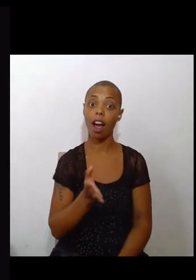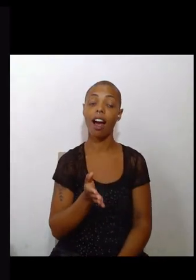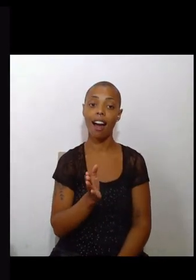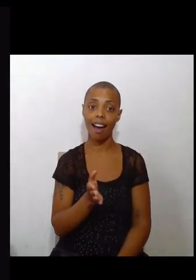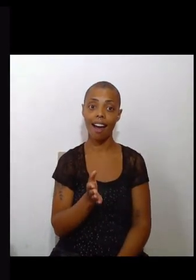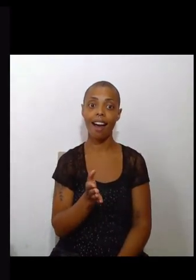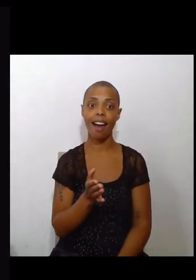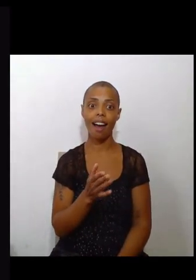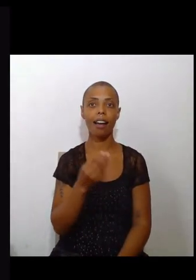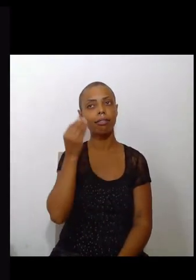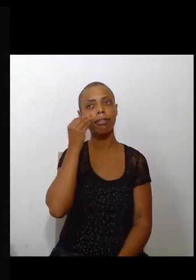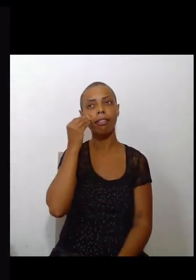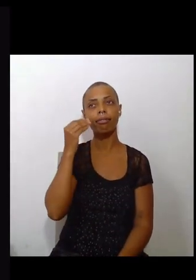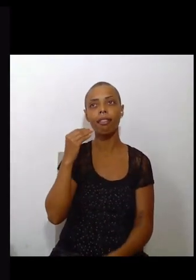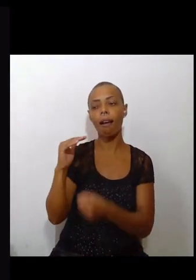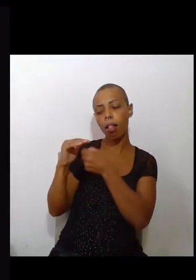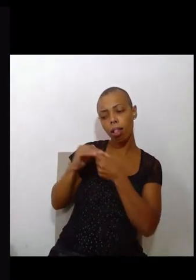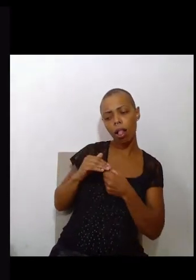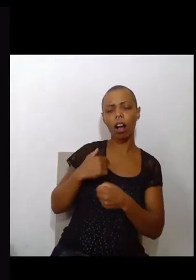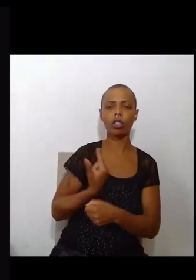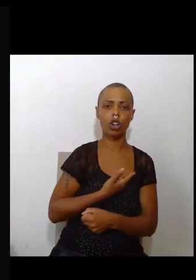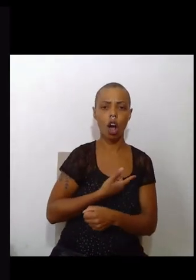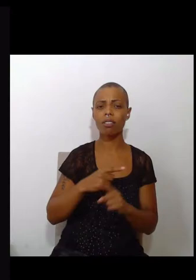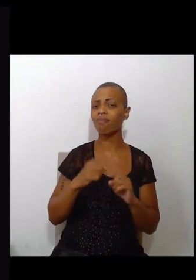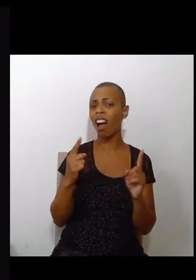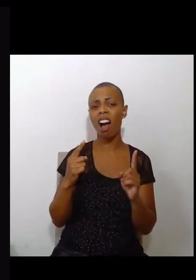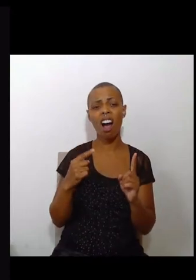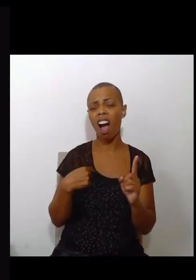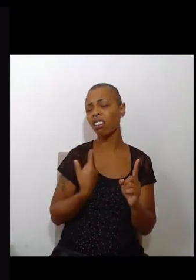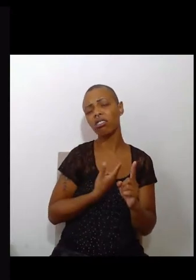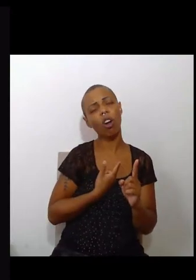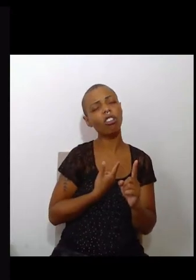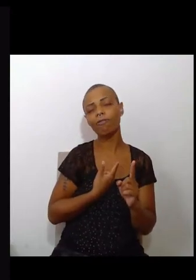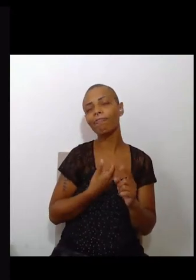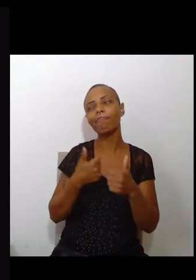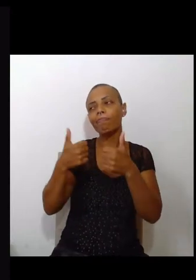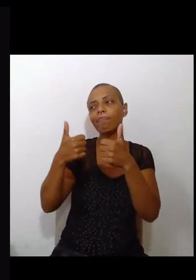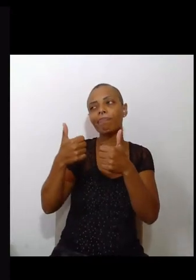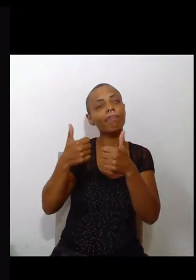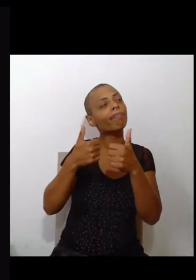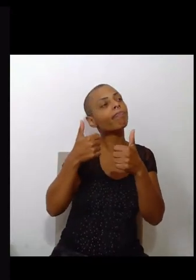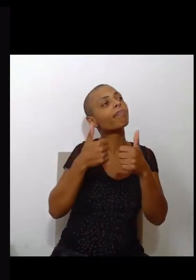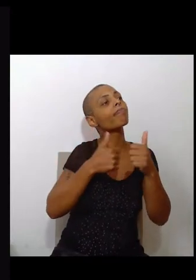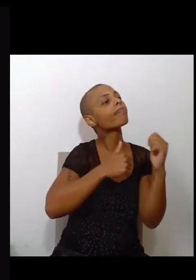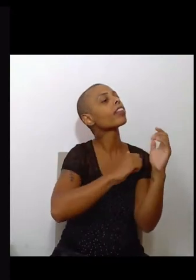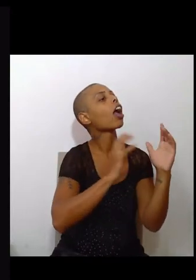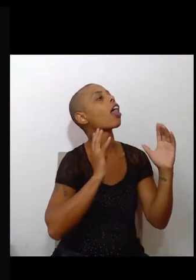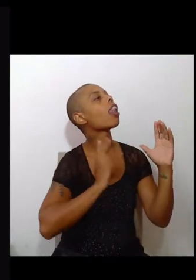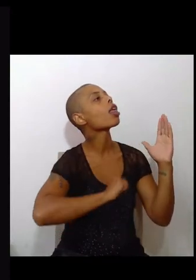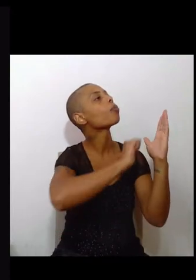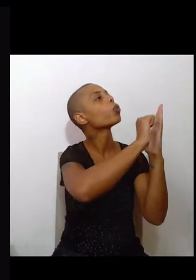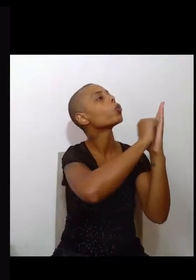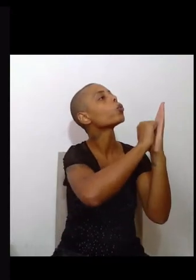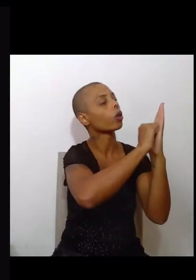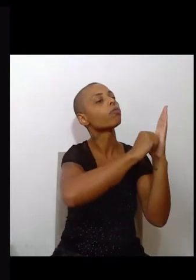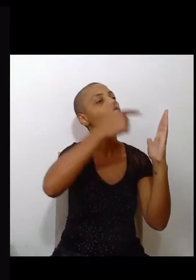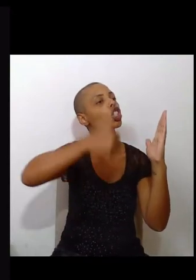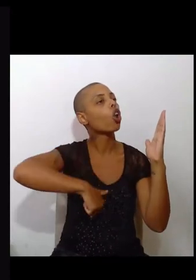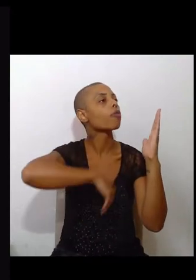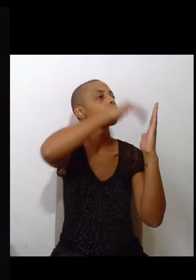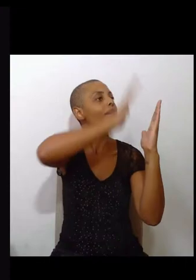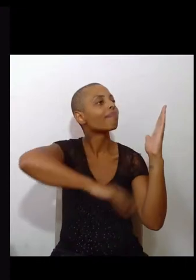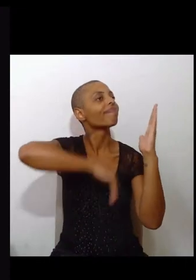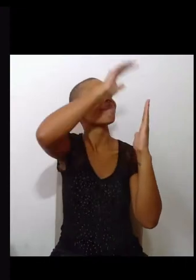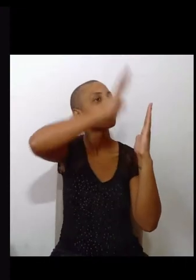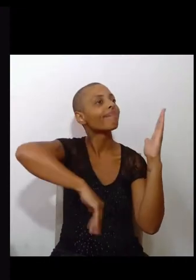know we always go there and wash it and start painting again so that also proves or shows a message we don't have